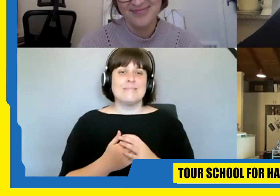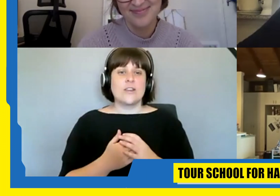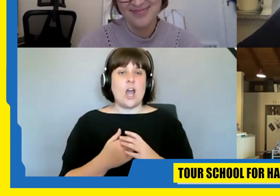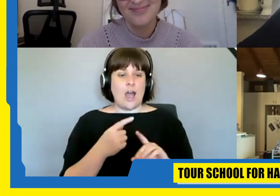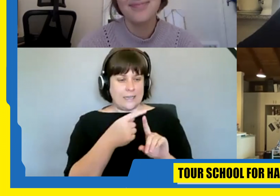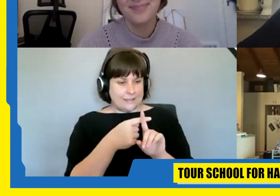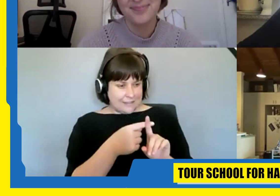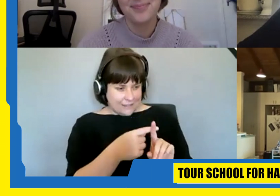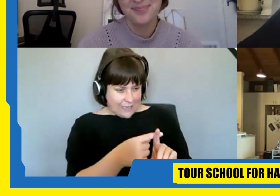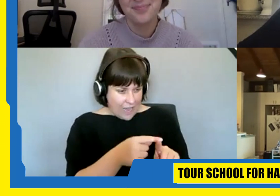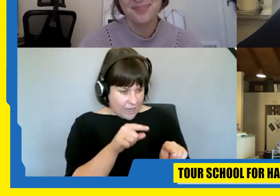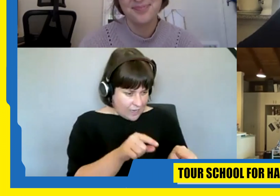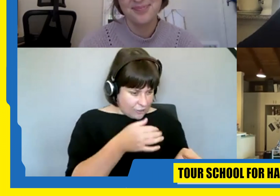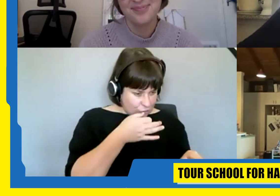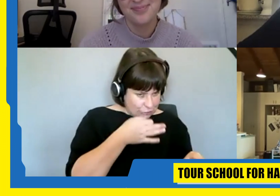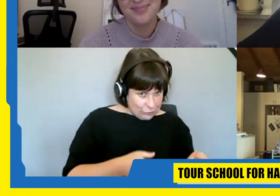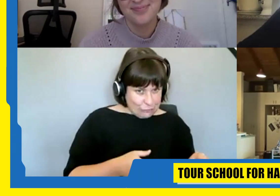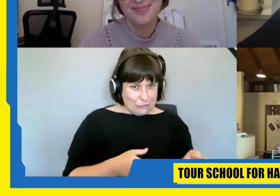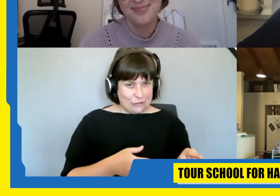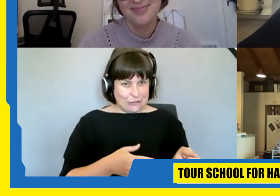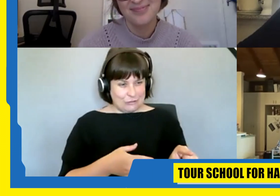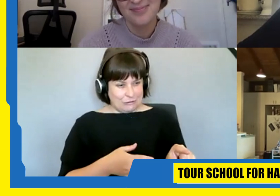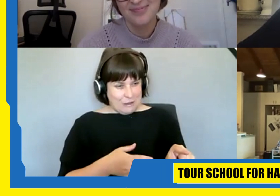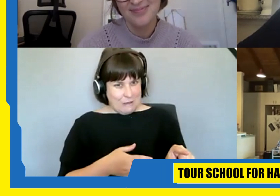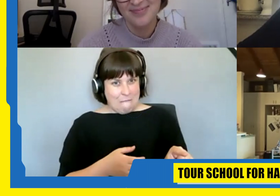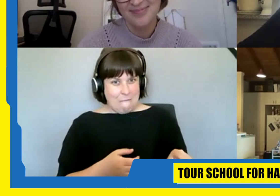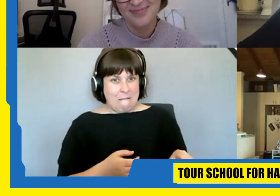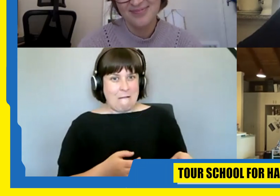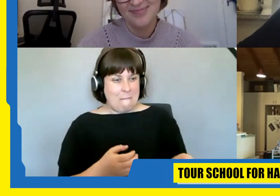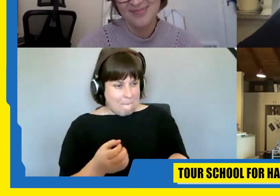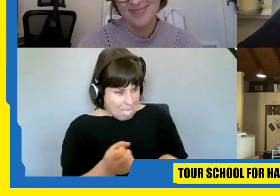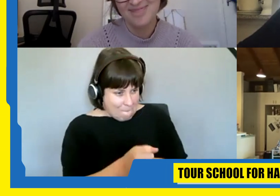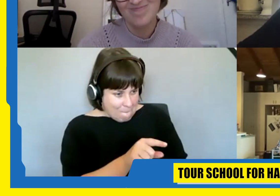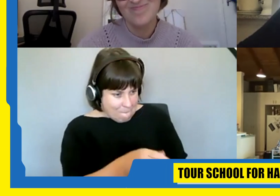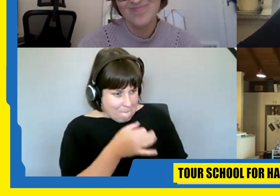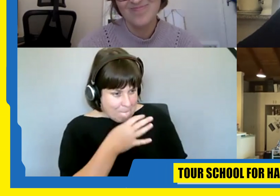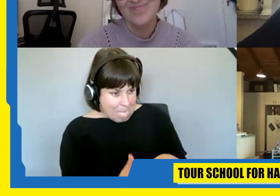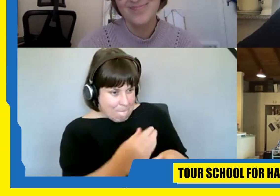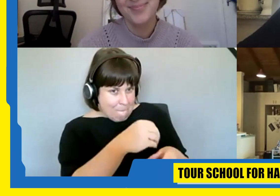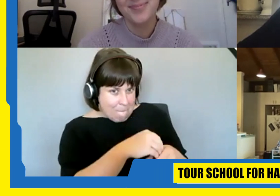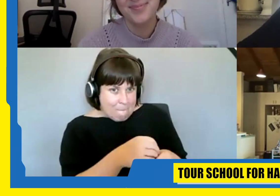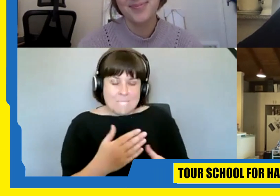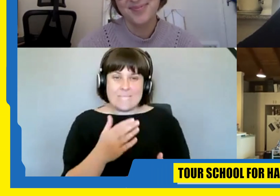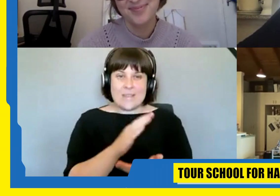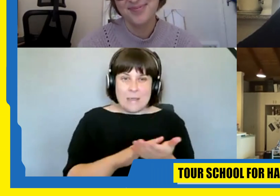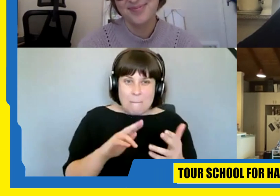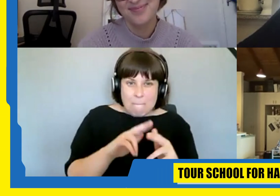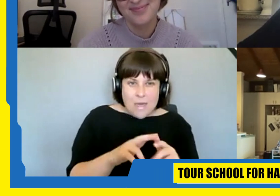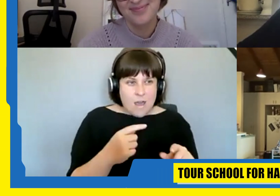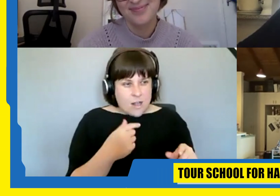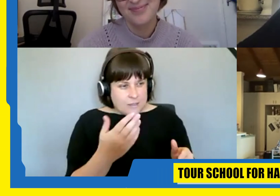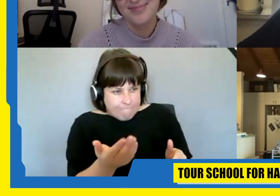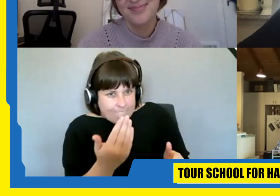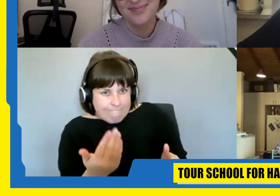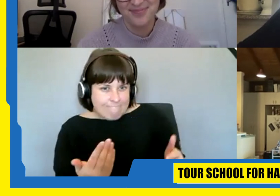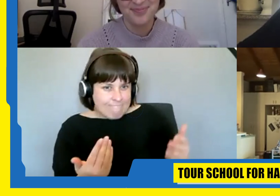children and encouraged parents to get the kids to write what they wanted to see or draw what they wanted to see, just in